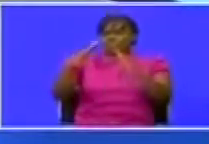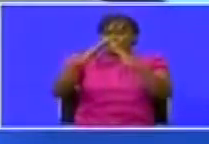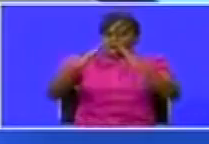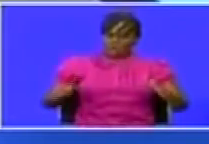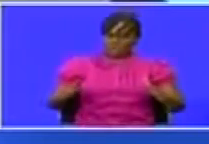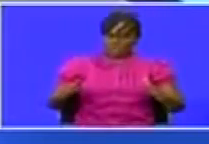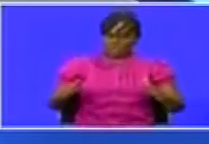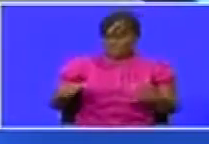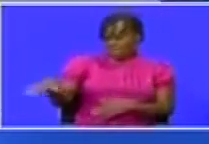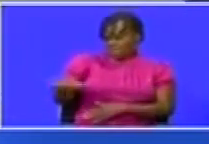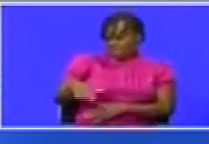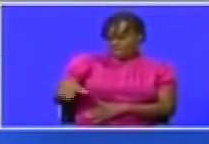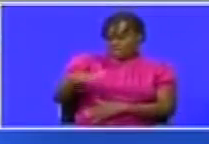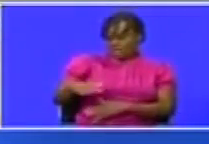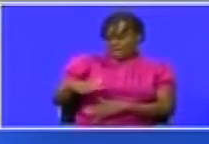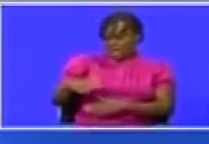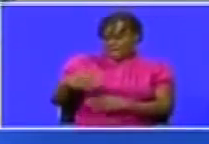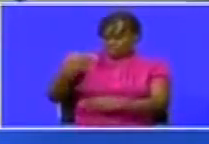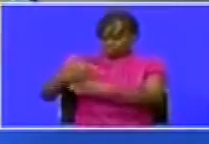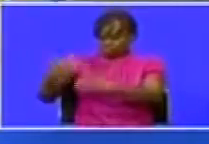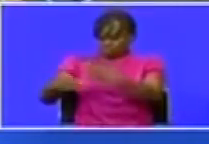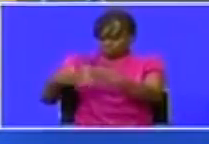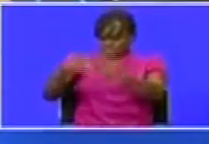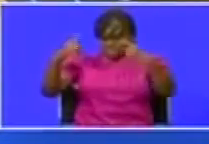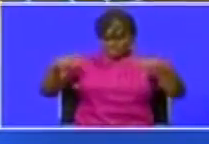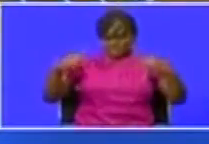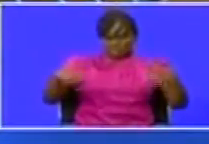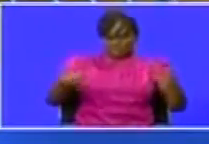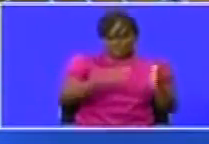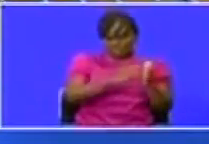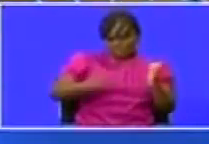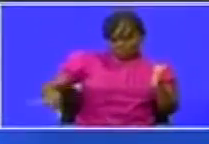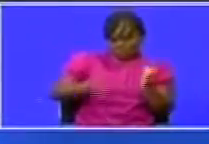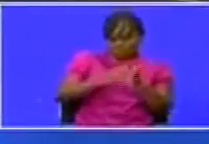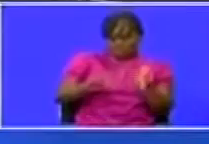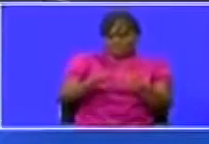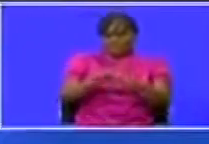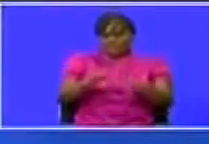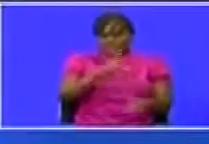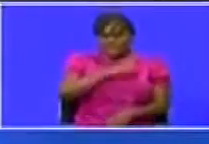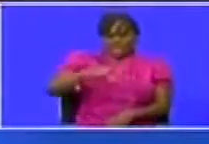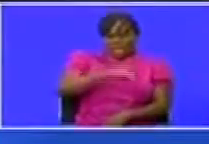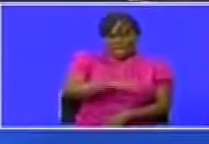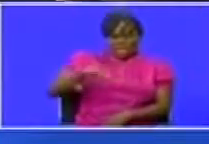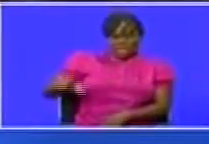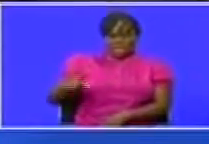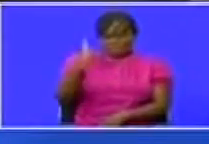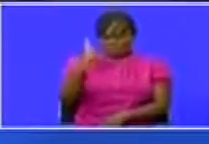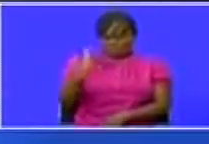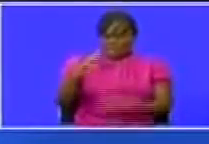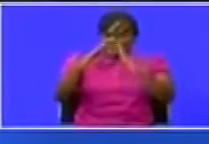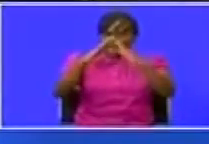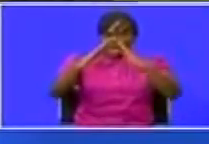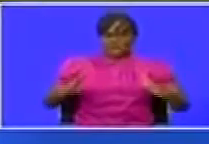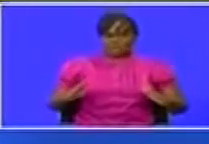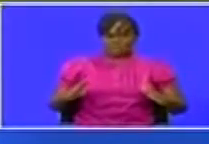buildings located next to the ill-fated one have been successfully evacuated. The landlady of one of the hazardous